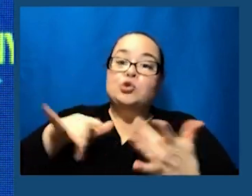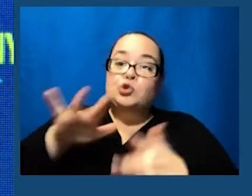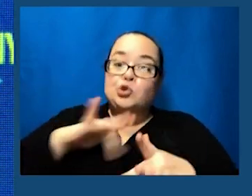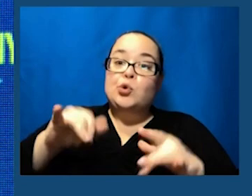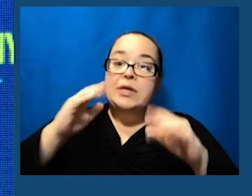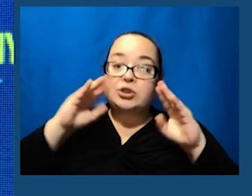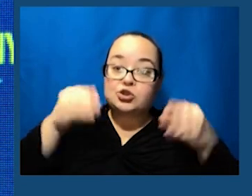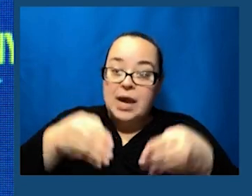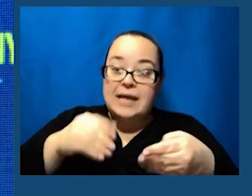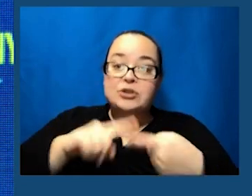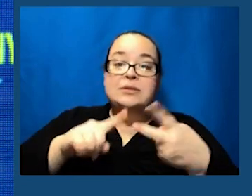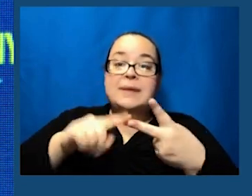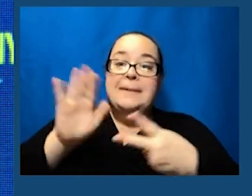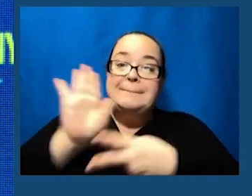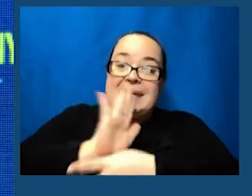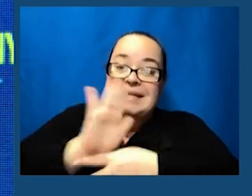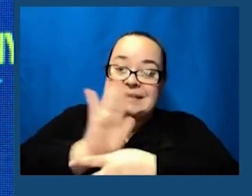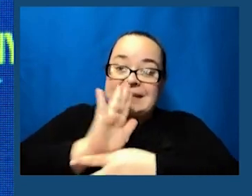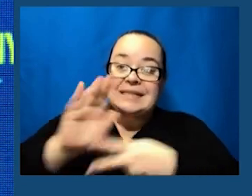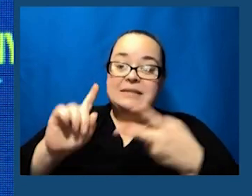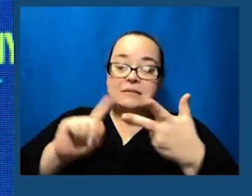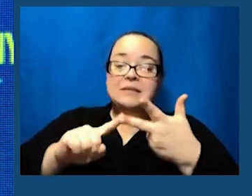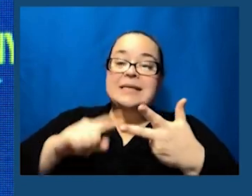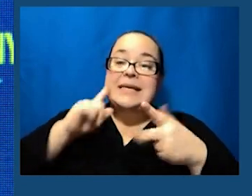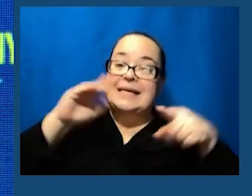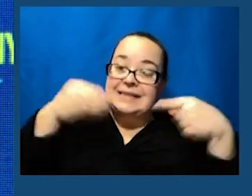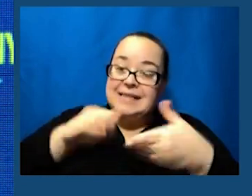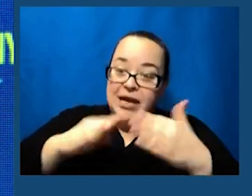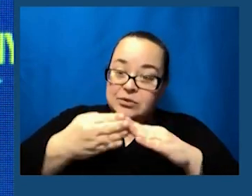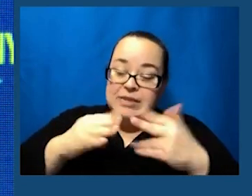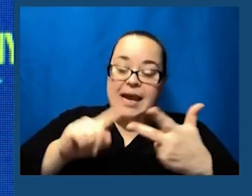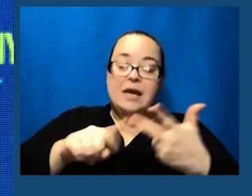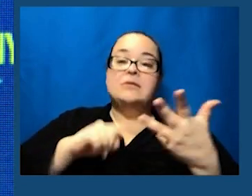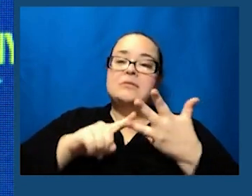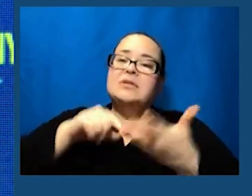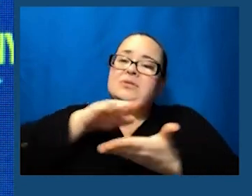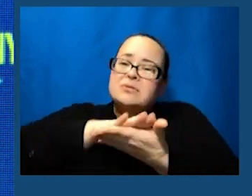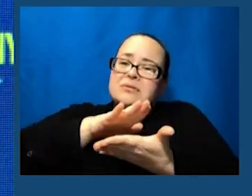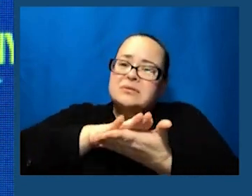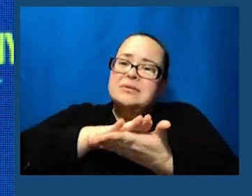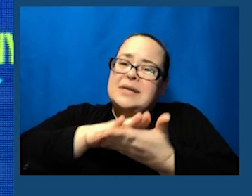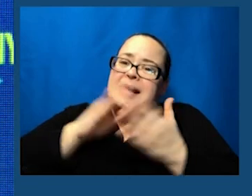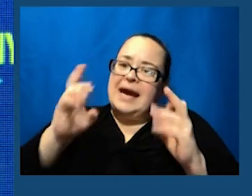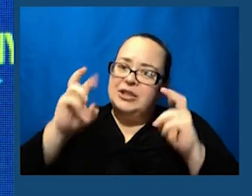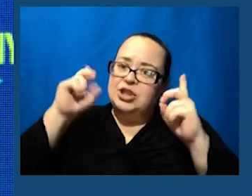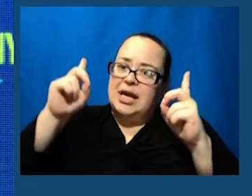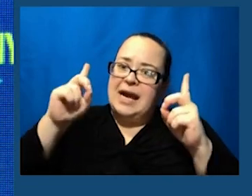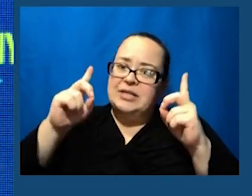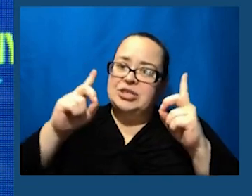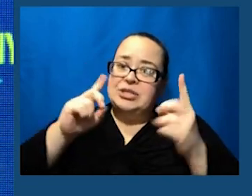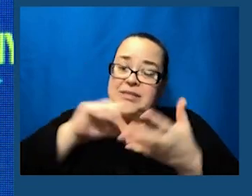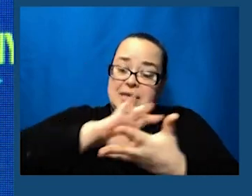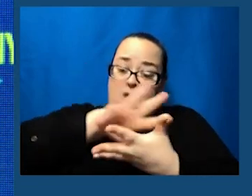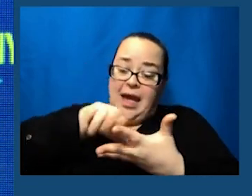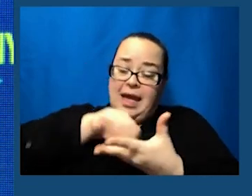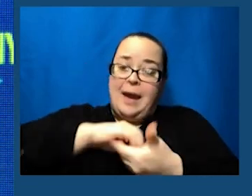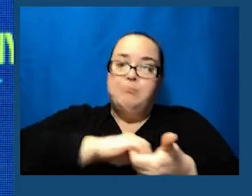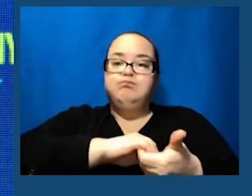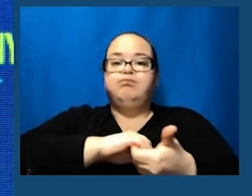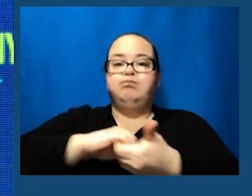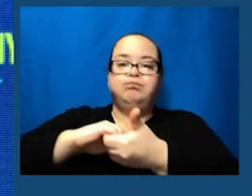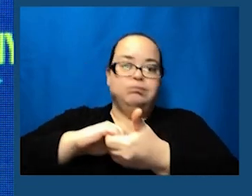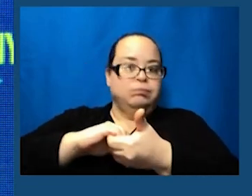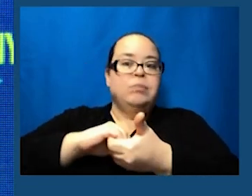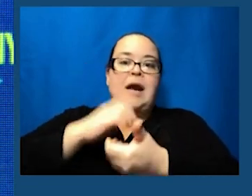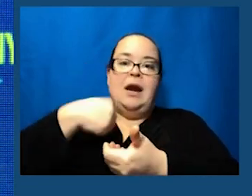our downtowns, and our educational institutions. And that's when you get the synergy that's so necessary to take us, yes, to that very next